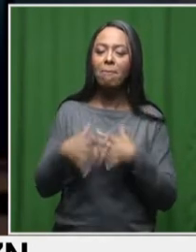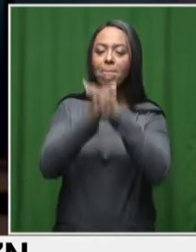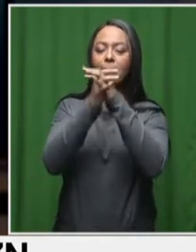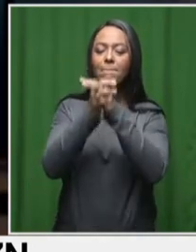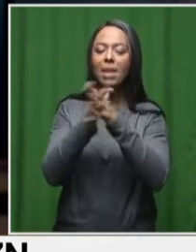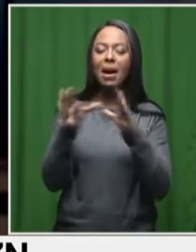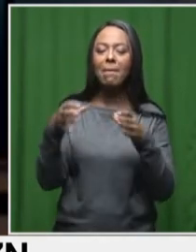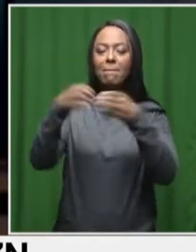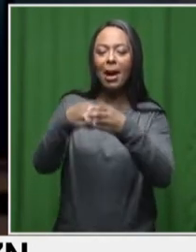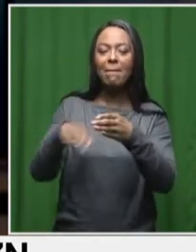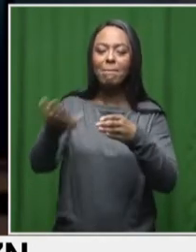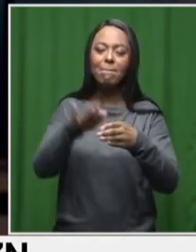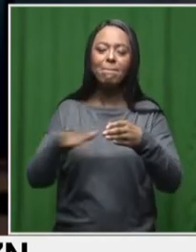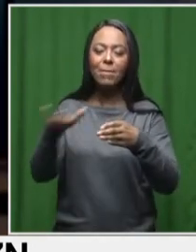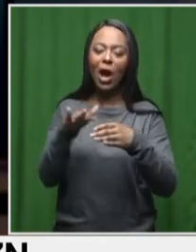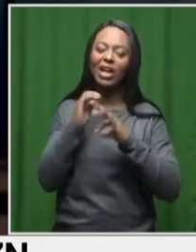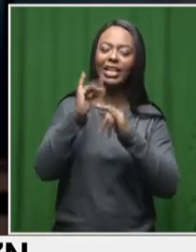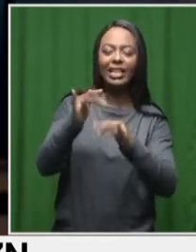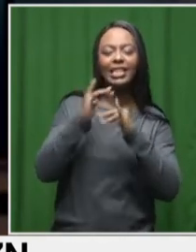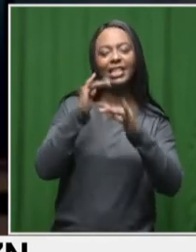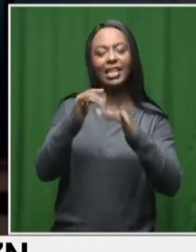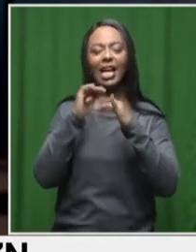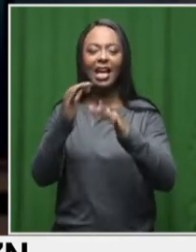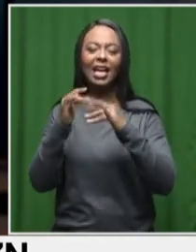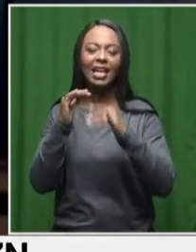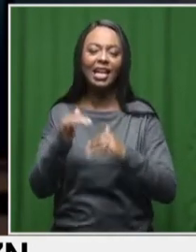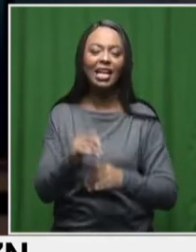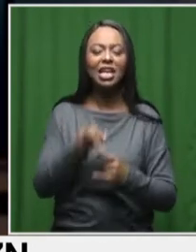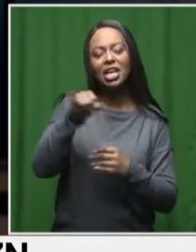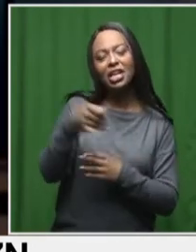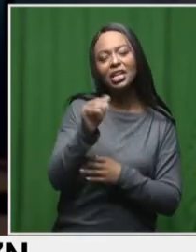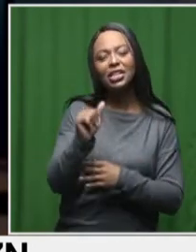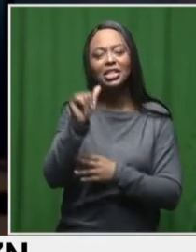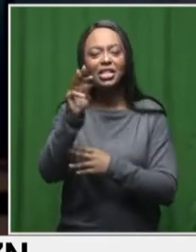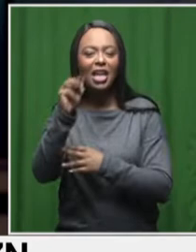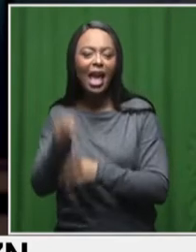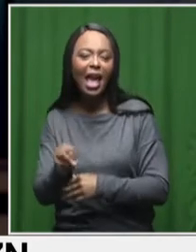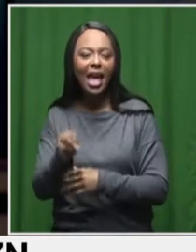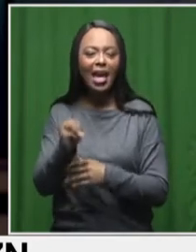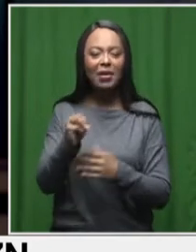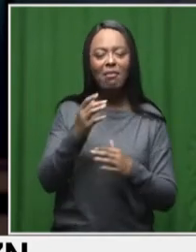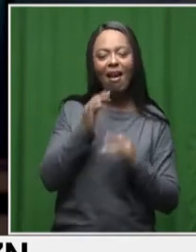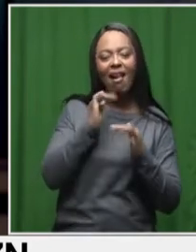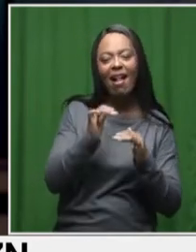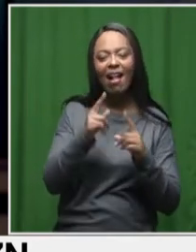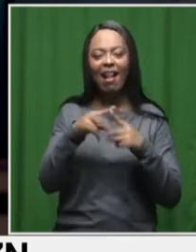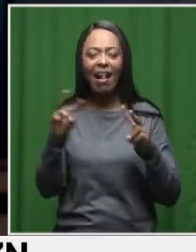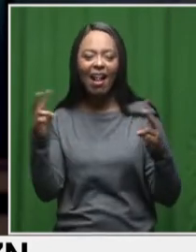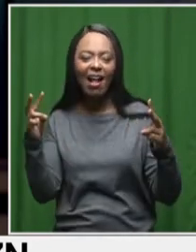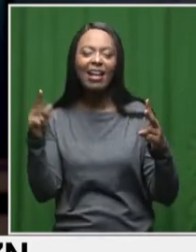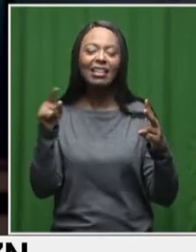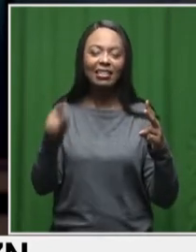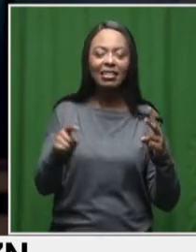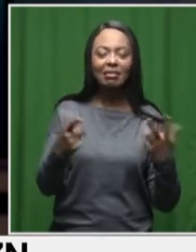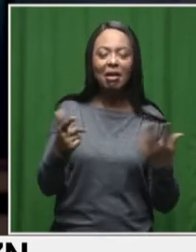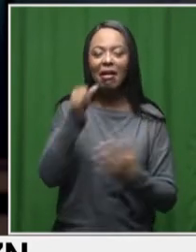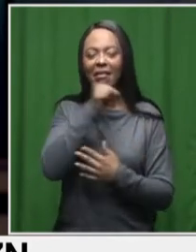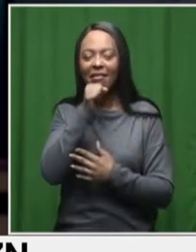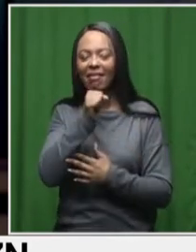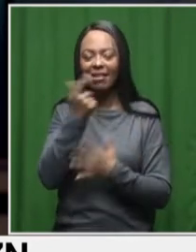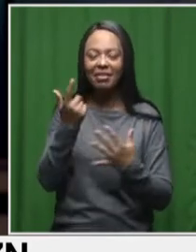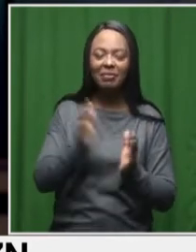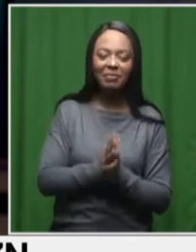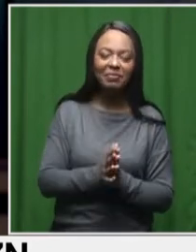space, more like, you know, at a jazz festival, sometimes we have jam sessions. I'm looking forward to that excitement of just letting go, you